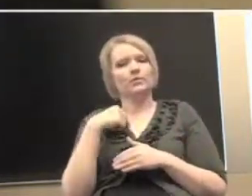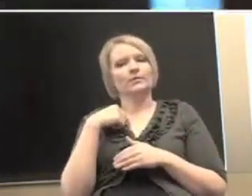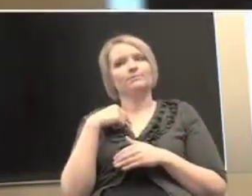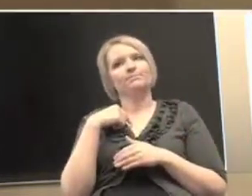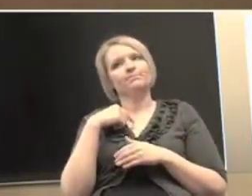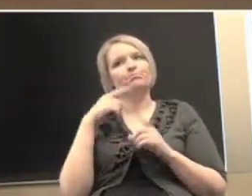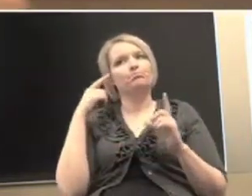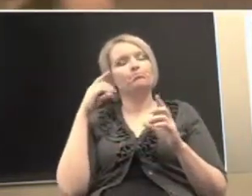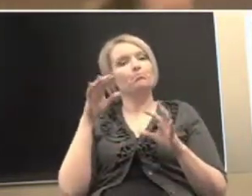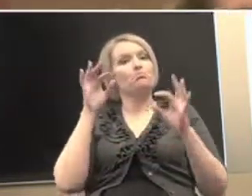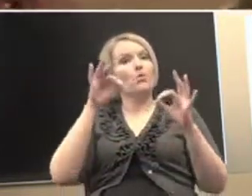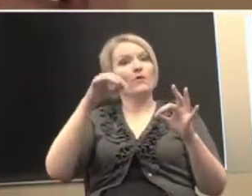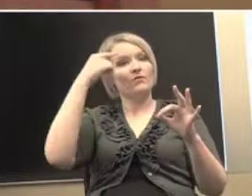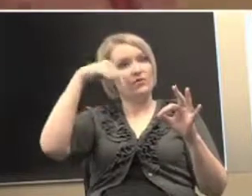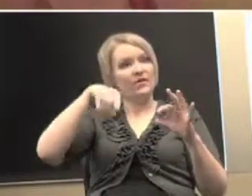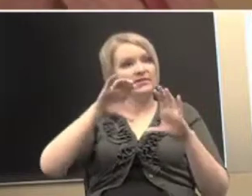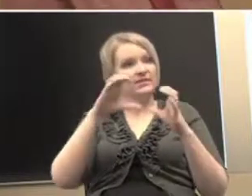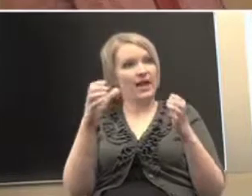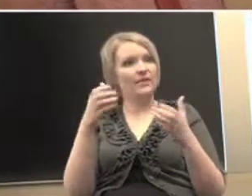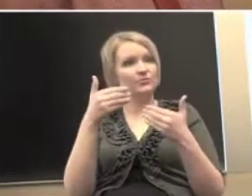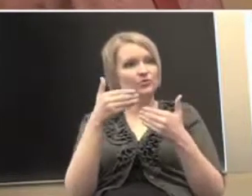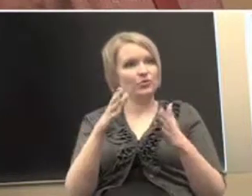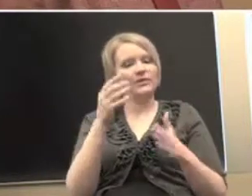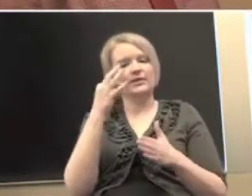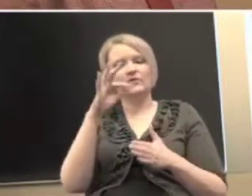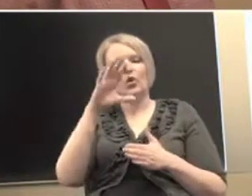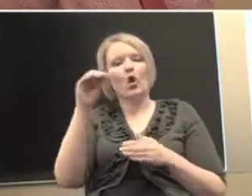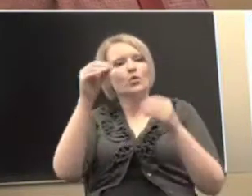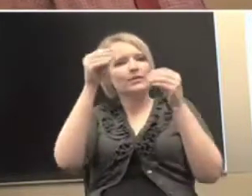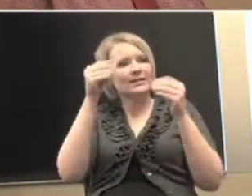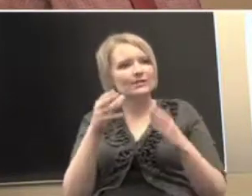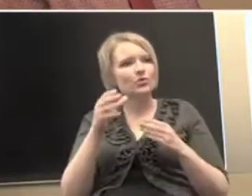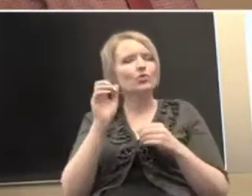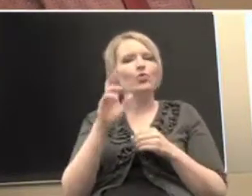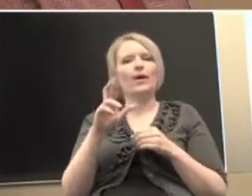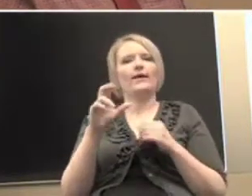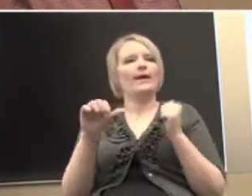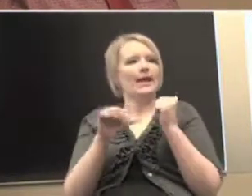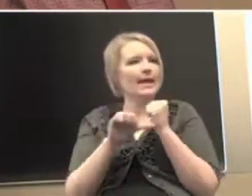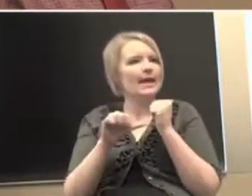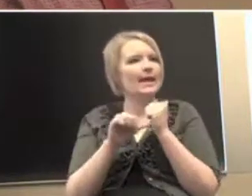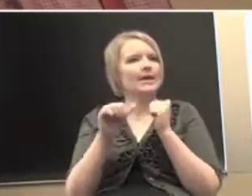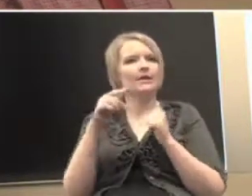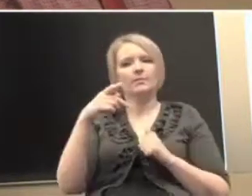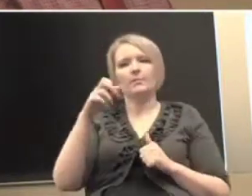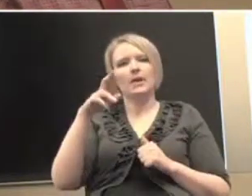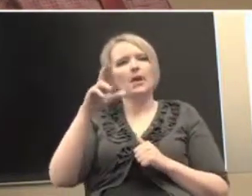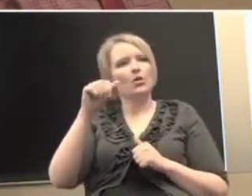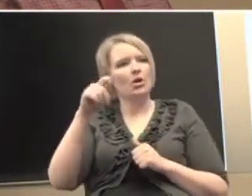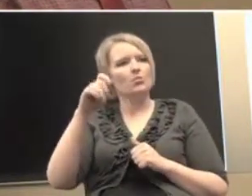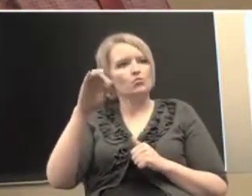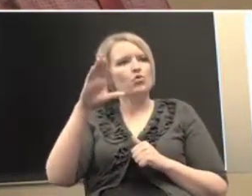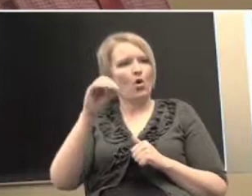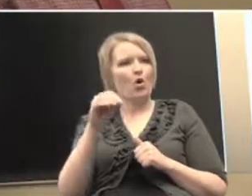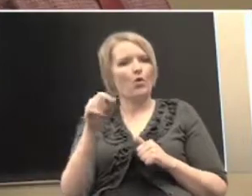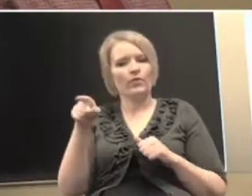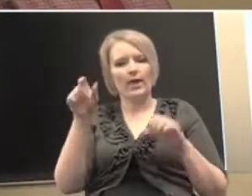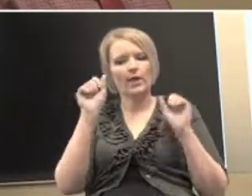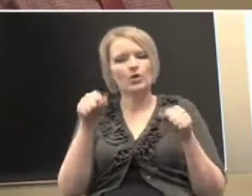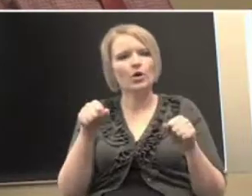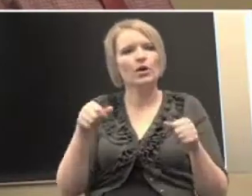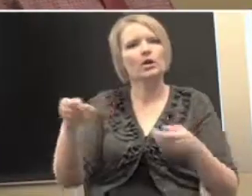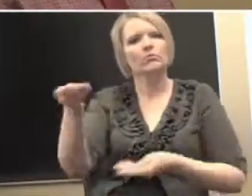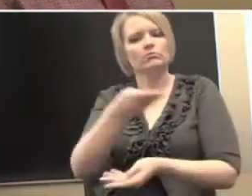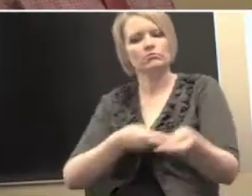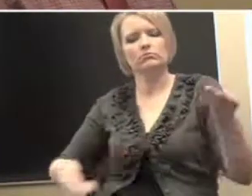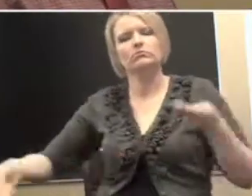Ideal for probably this type of classroom setting is either co-teaching, or if there is an aide in the classroom or a paraprofessional, that would be kind of switched